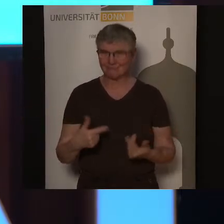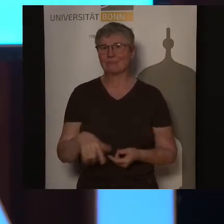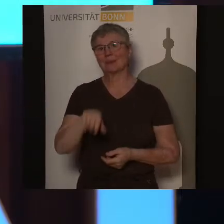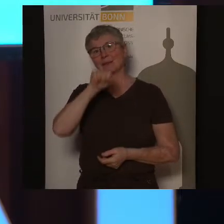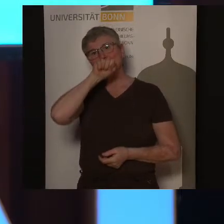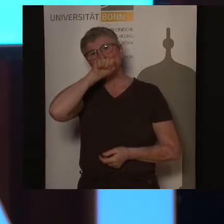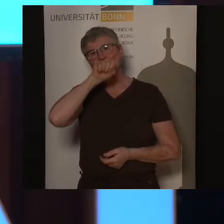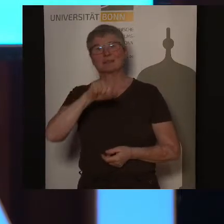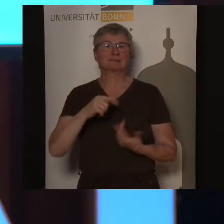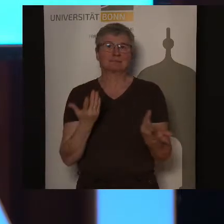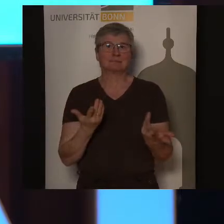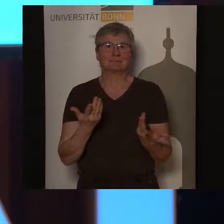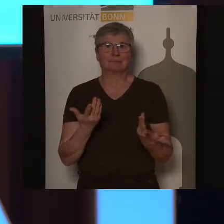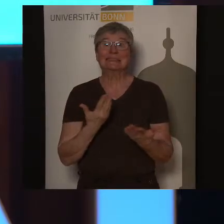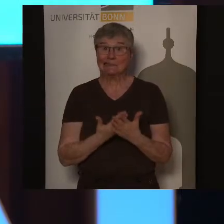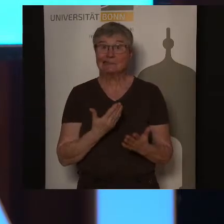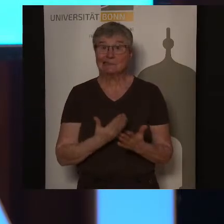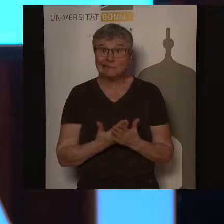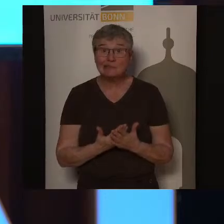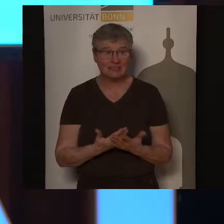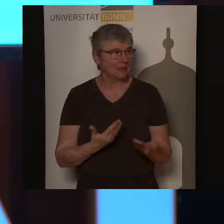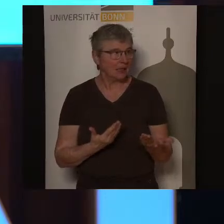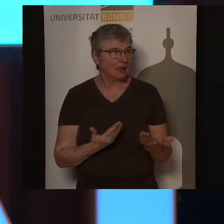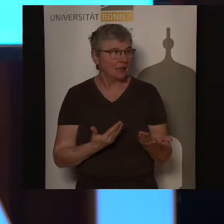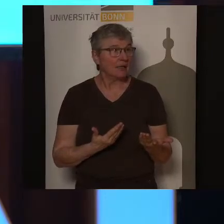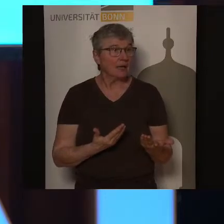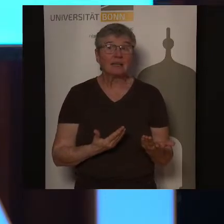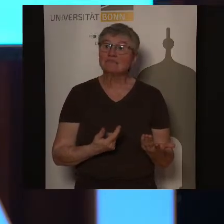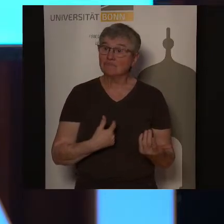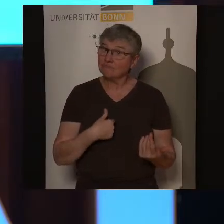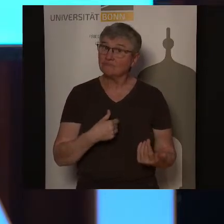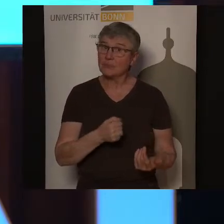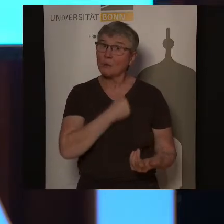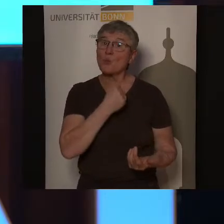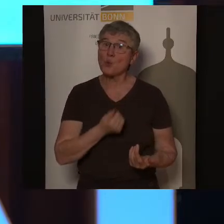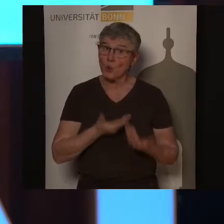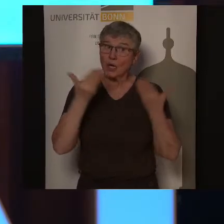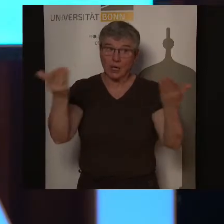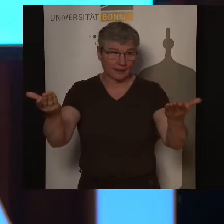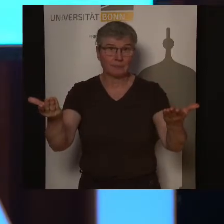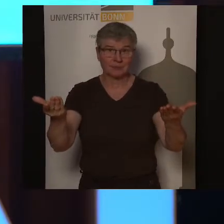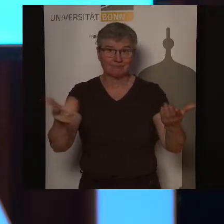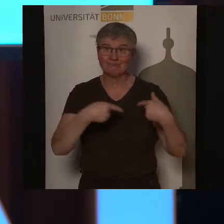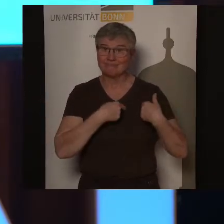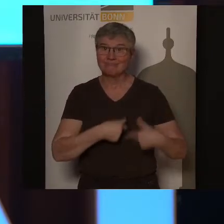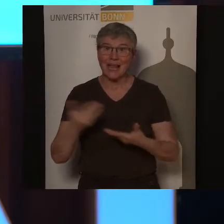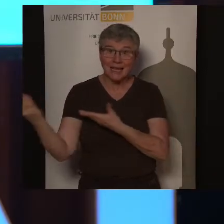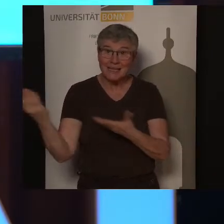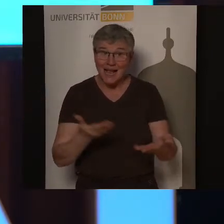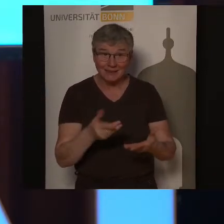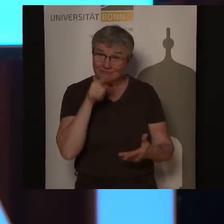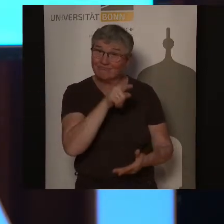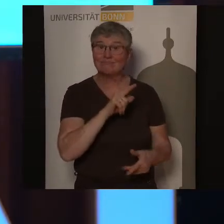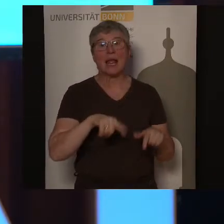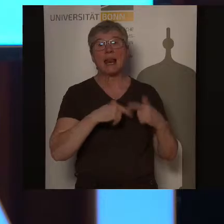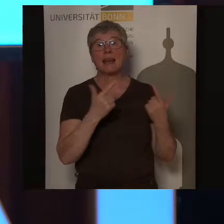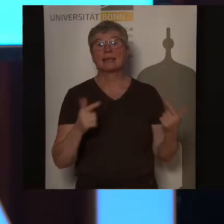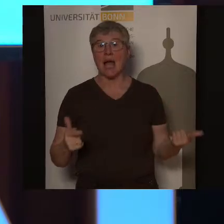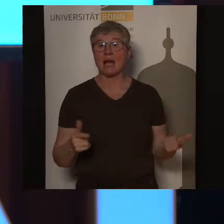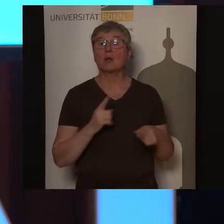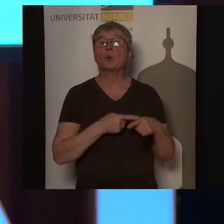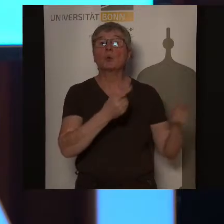actually I'm still close to these people, so it's a great way of meeting people from other faculties